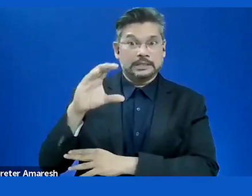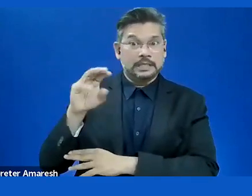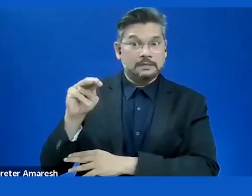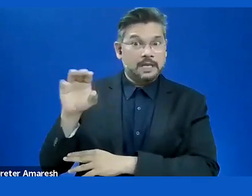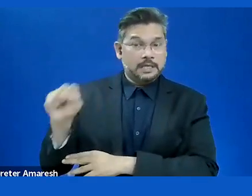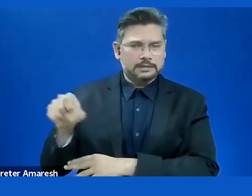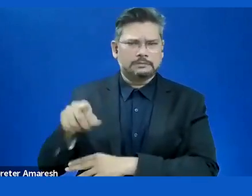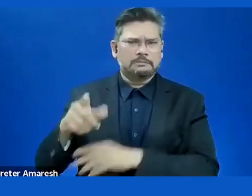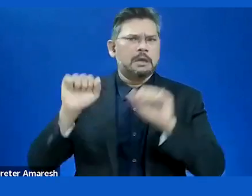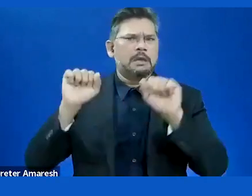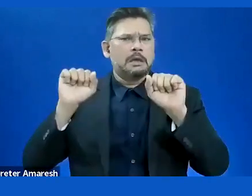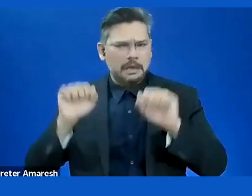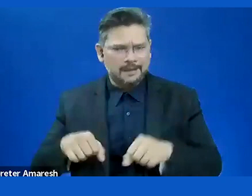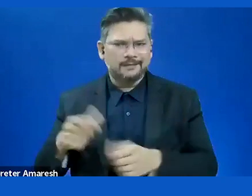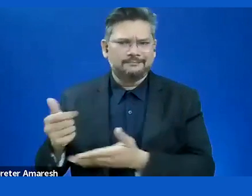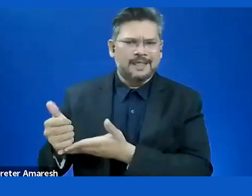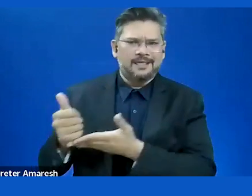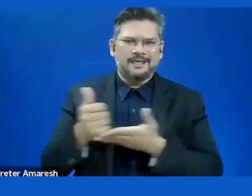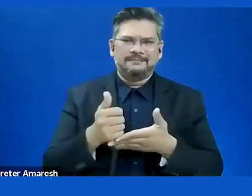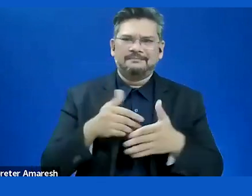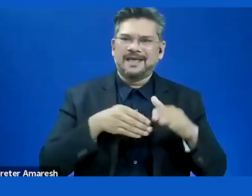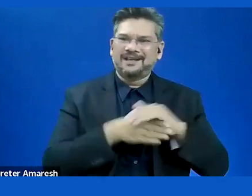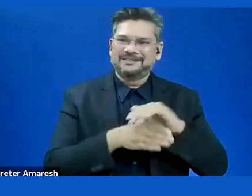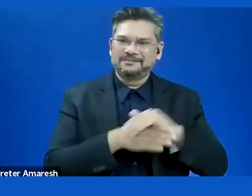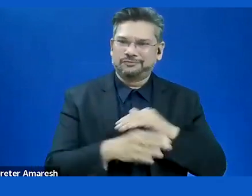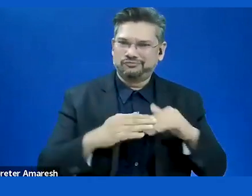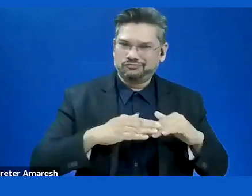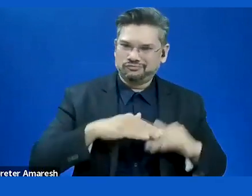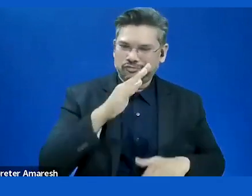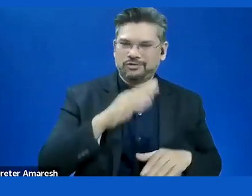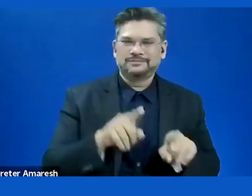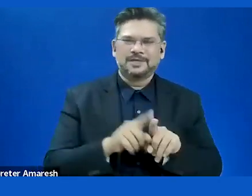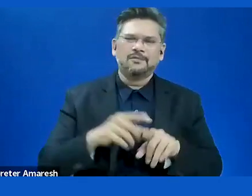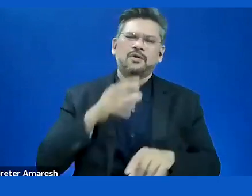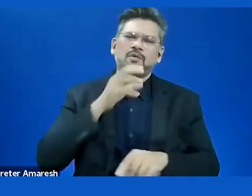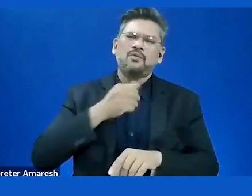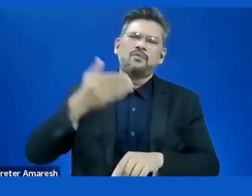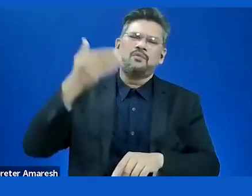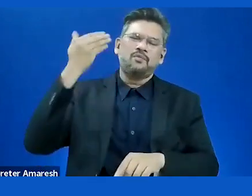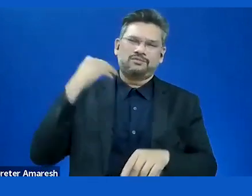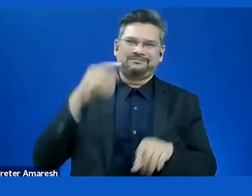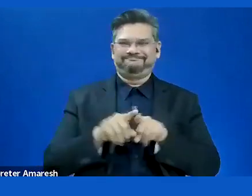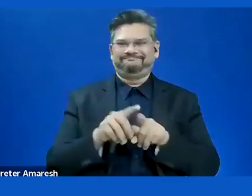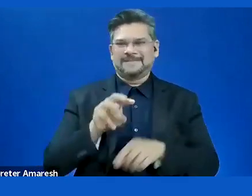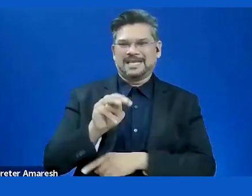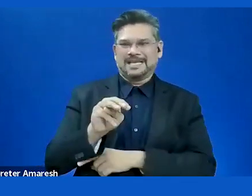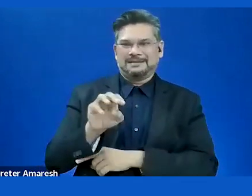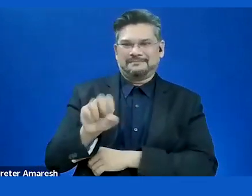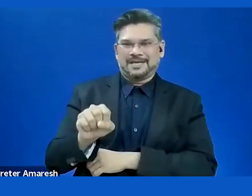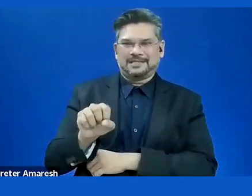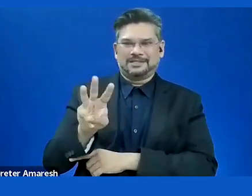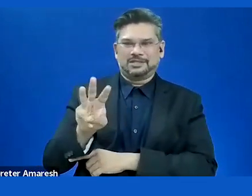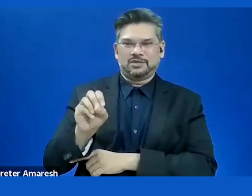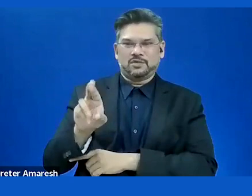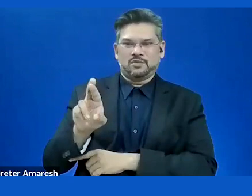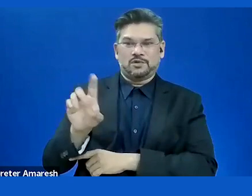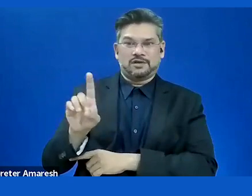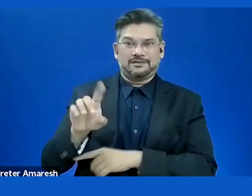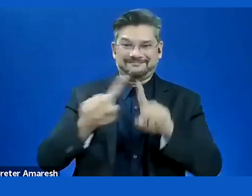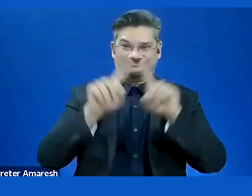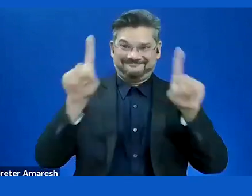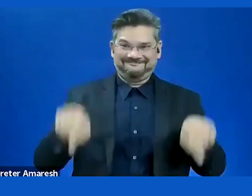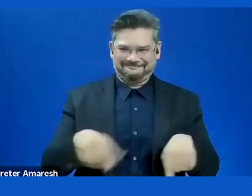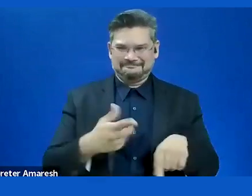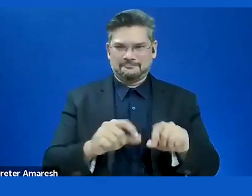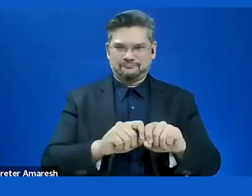accessibility assistants. So just like Clippy back in the day when you used Microsoft Word or something like that, you could have a CMS that shows